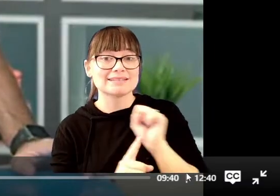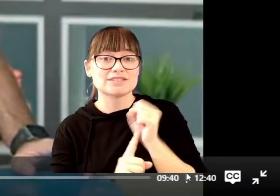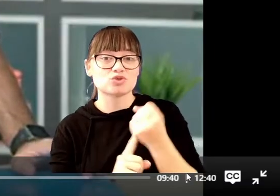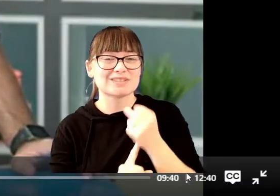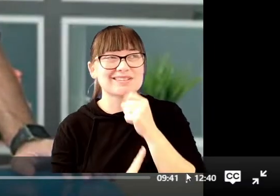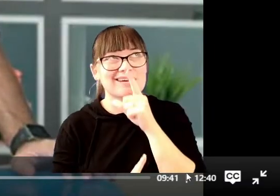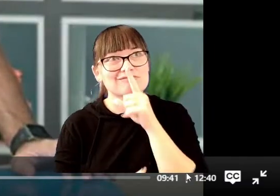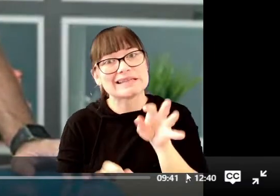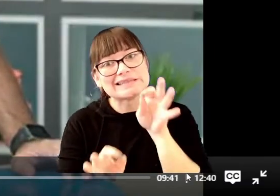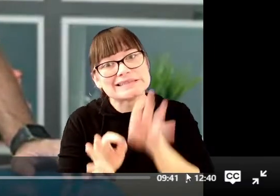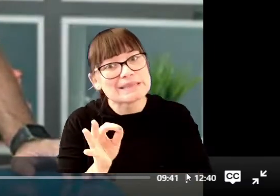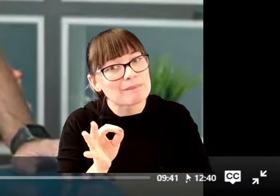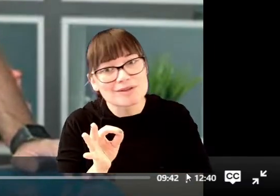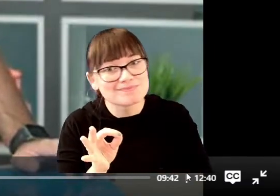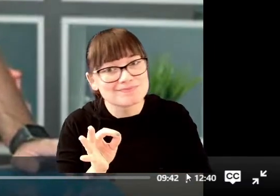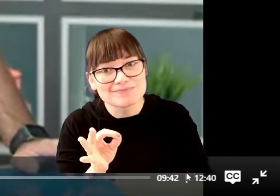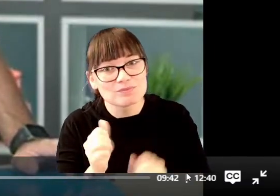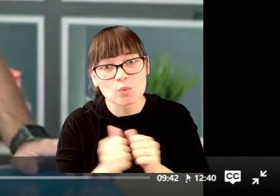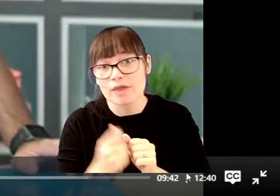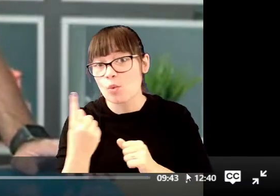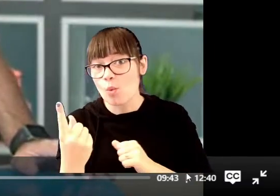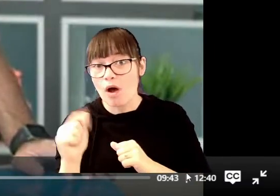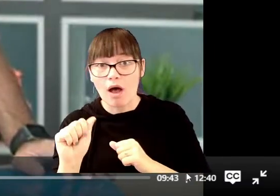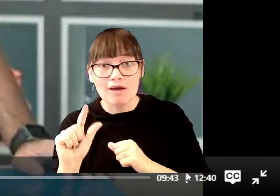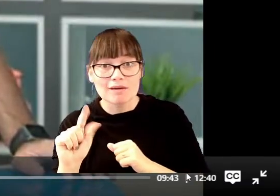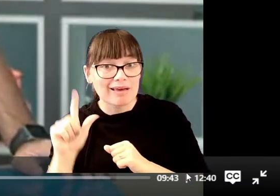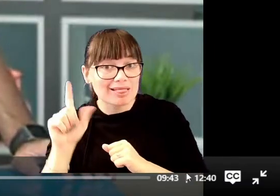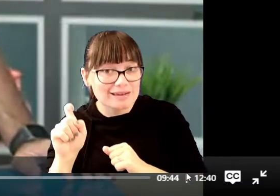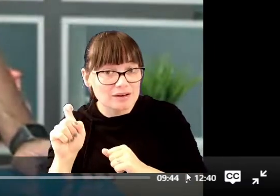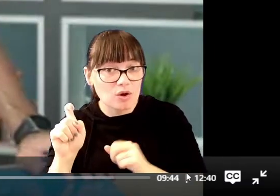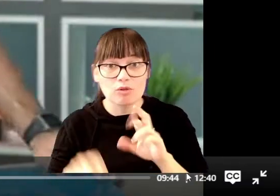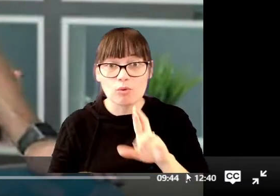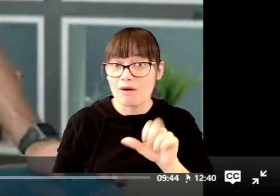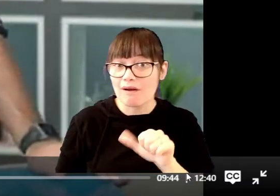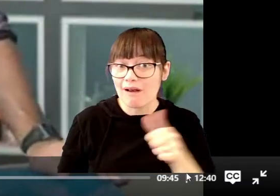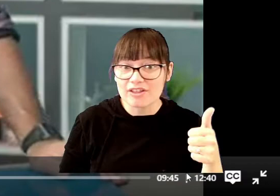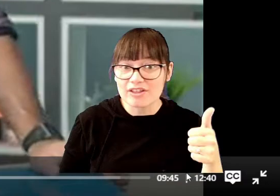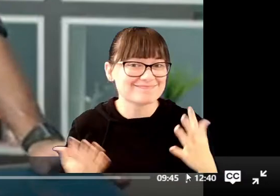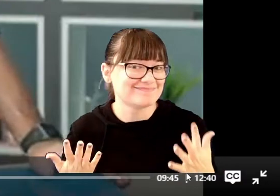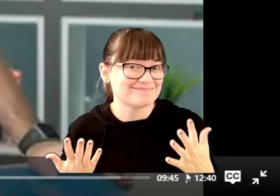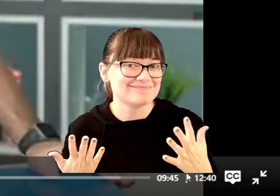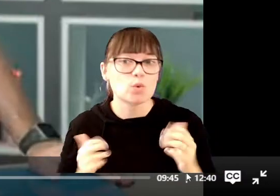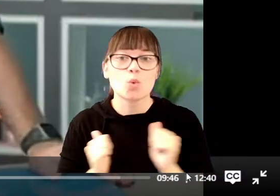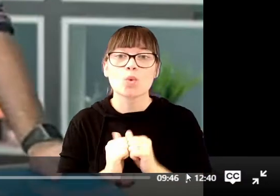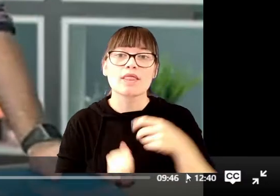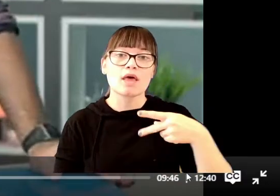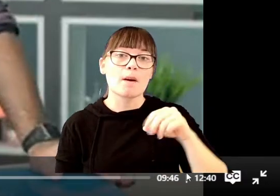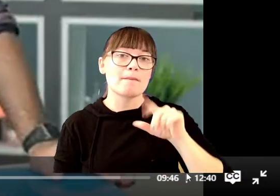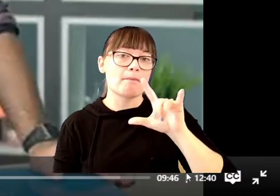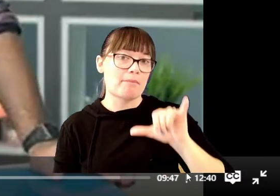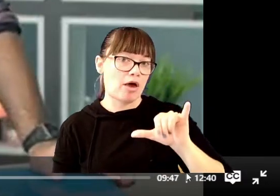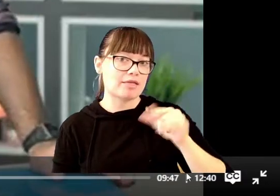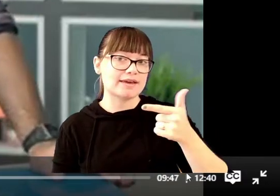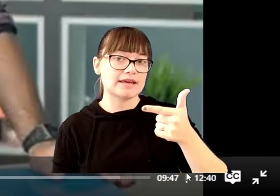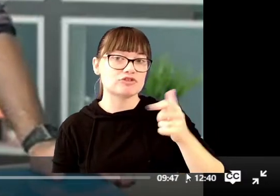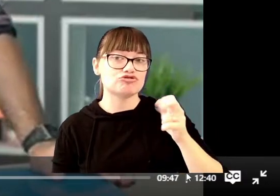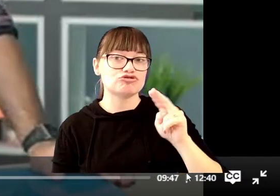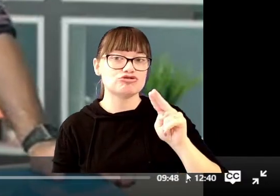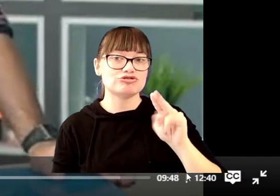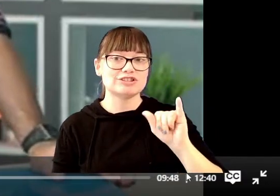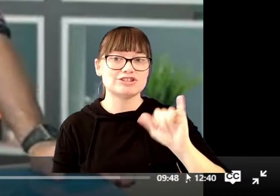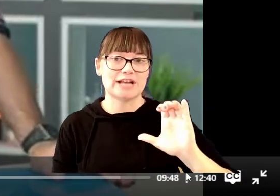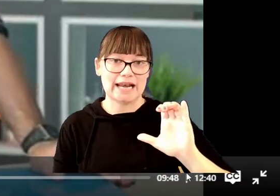simple as one allele or the other, and that is with polygenic traits. And again, we're